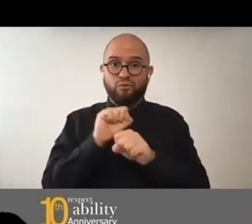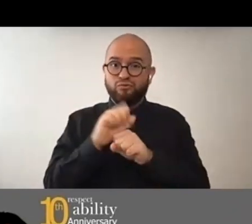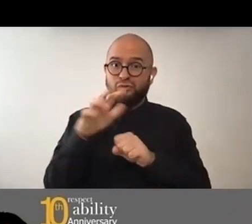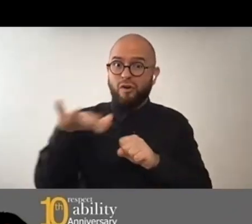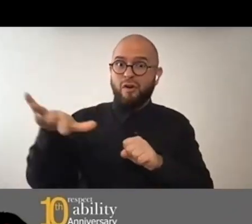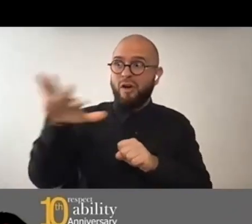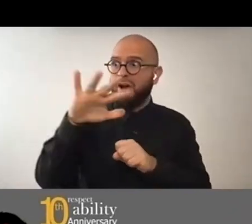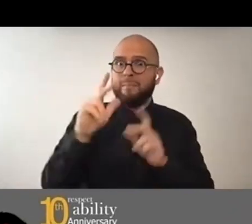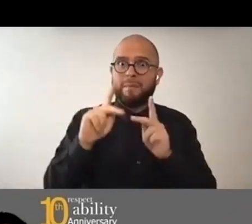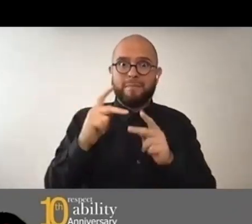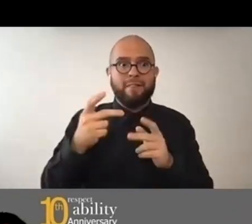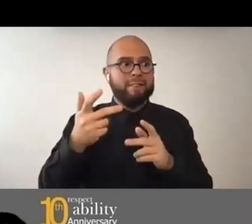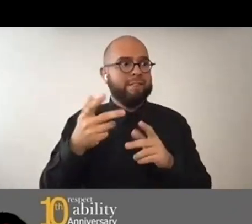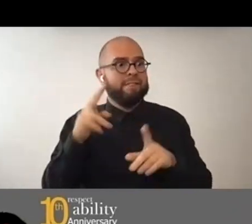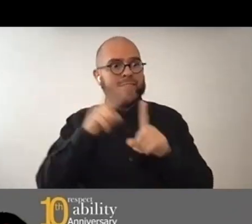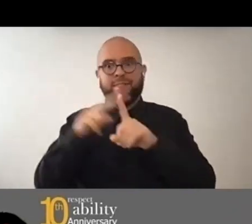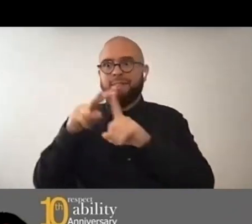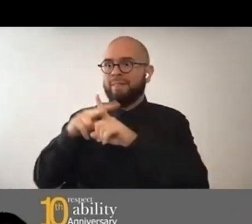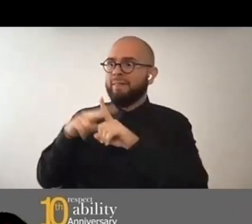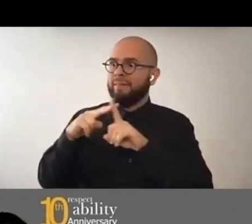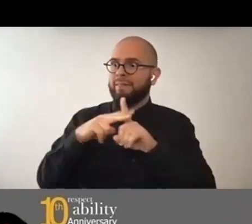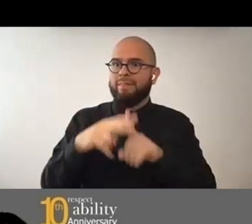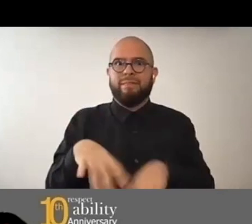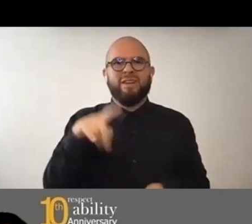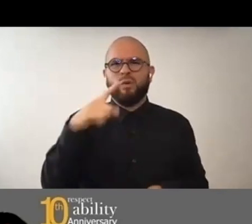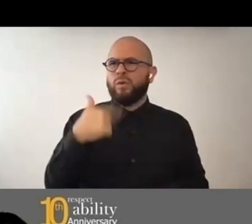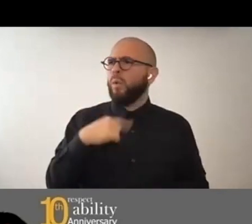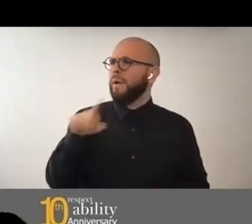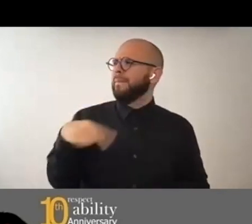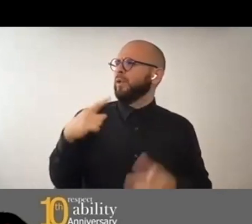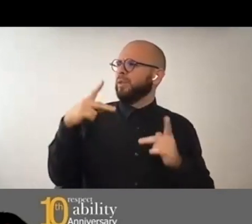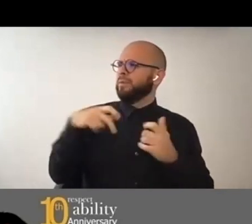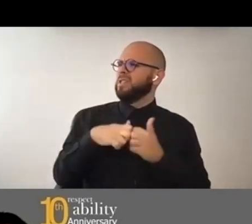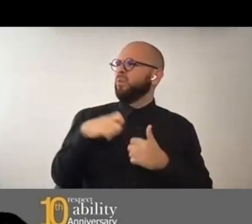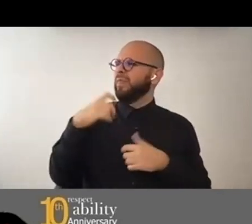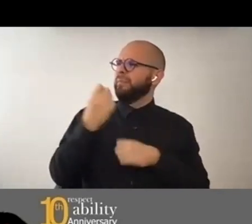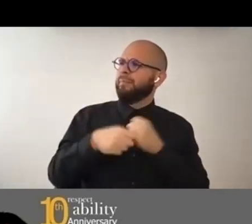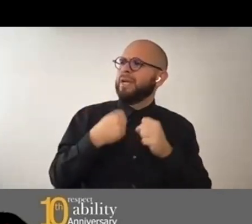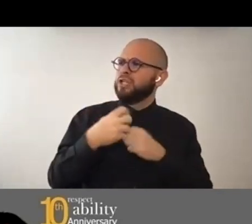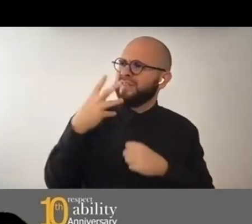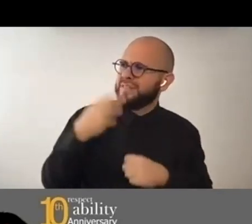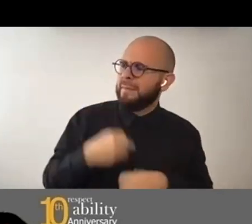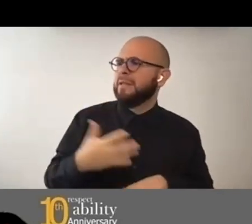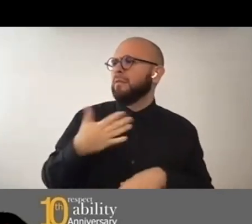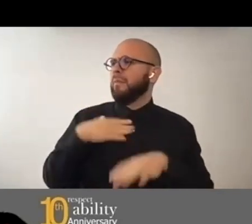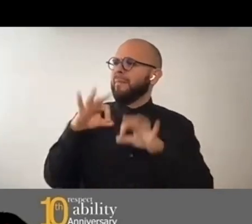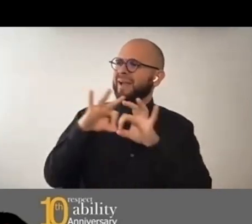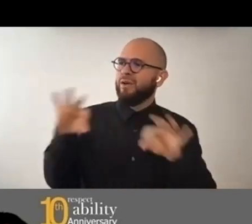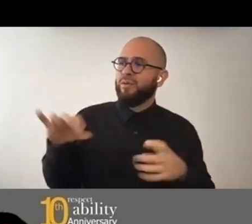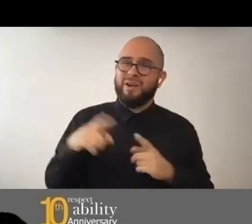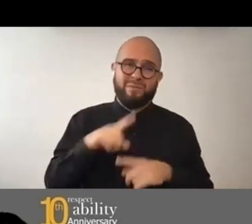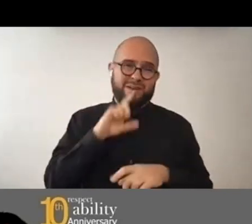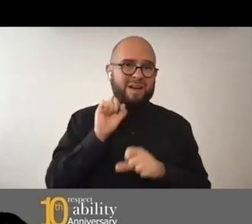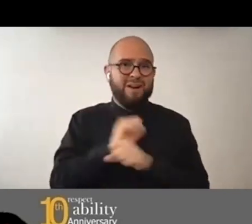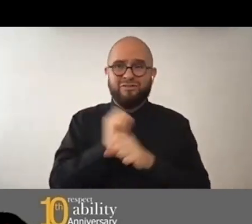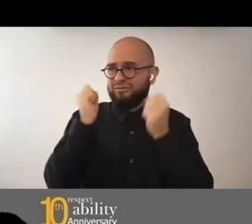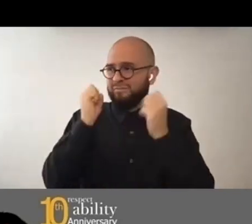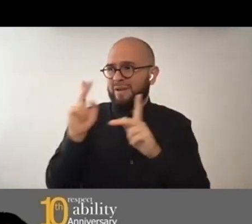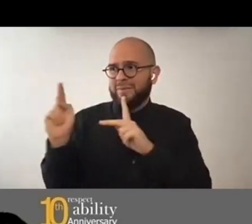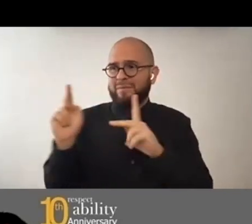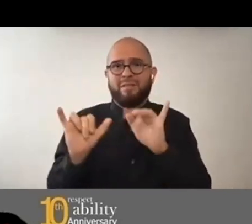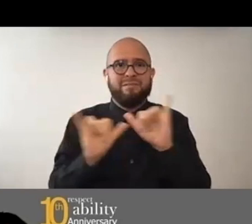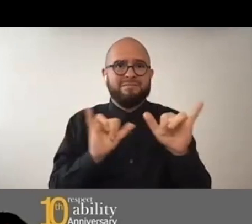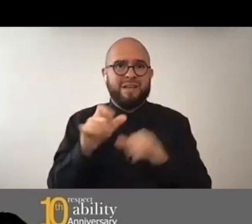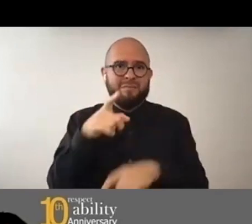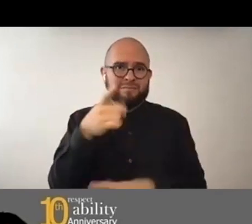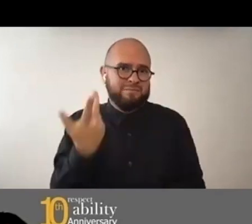that you are the only person with this number of years experience and this degree, and you are one of many. And the reality is that you have